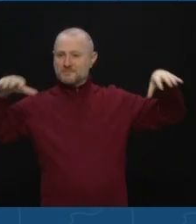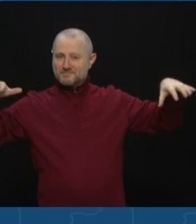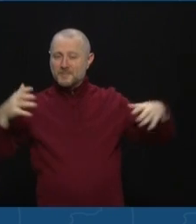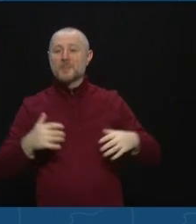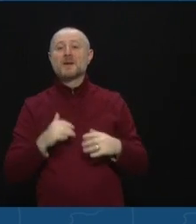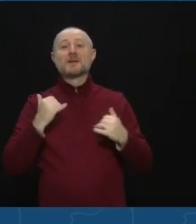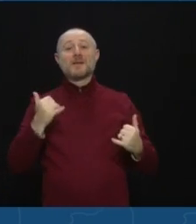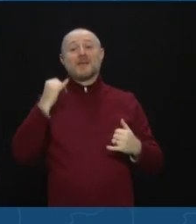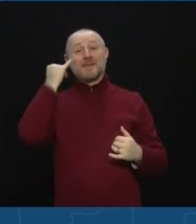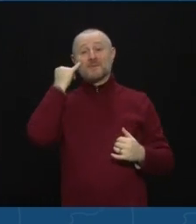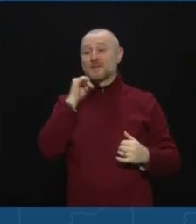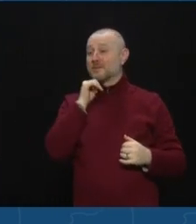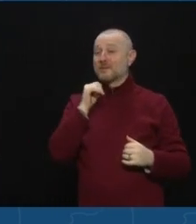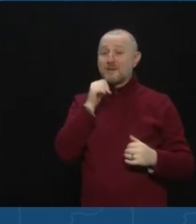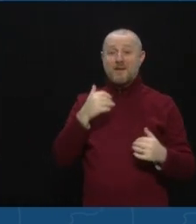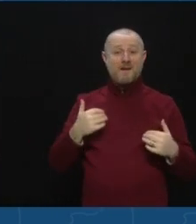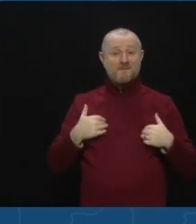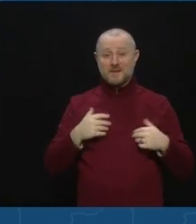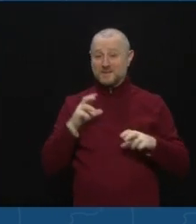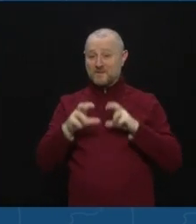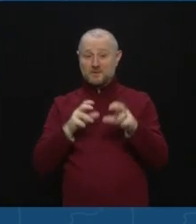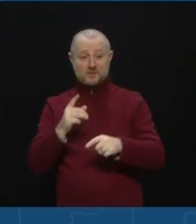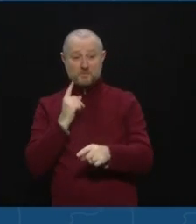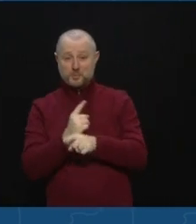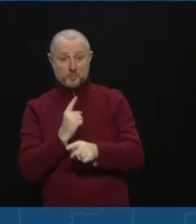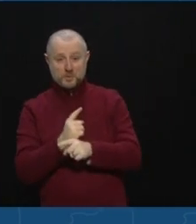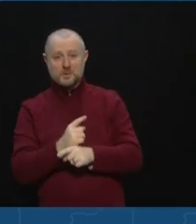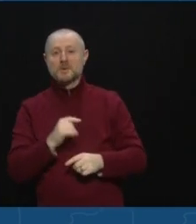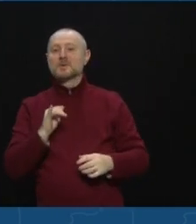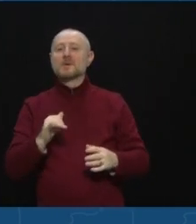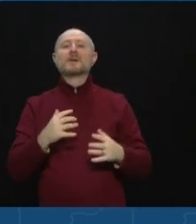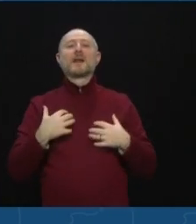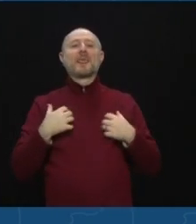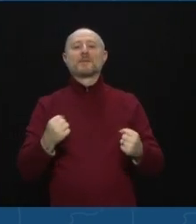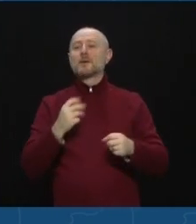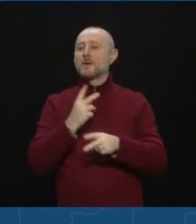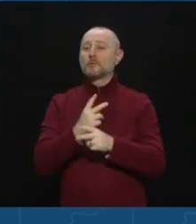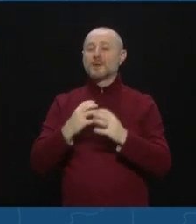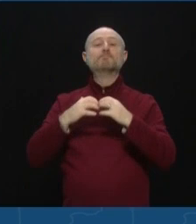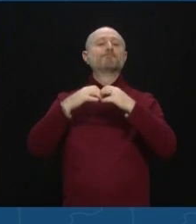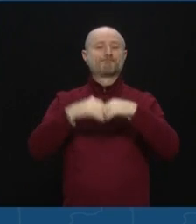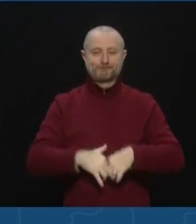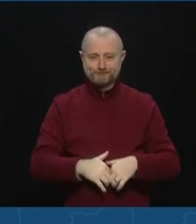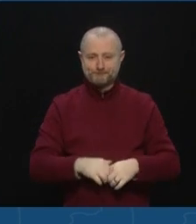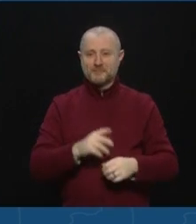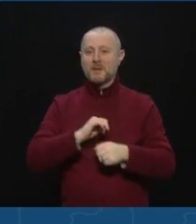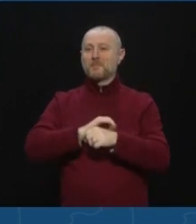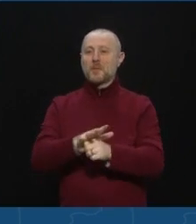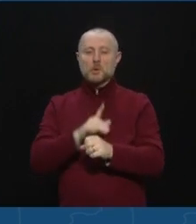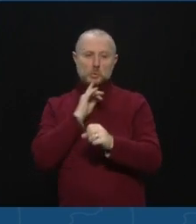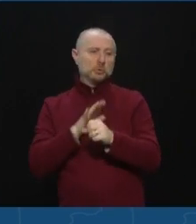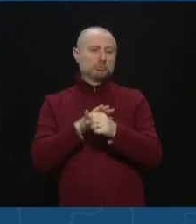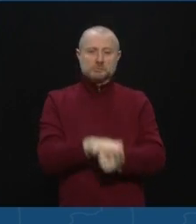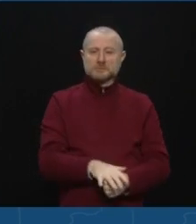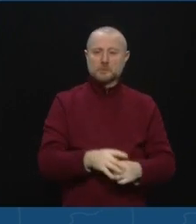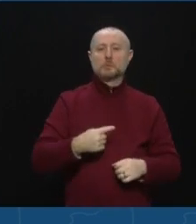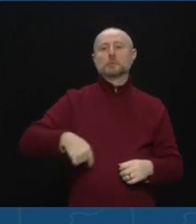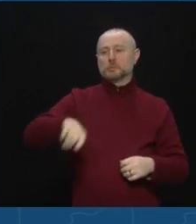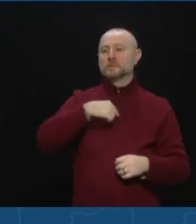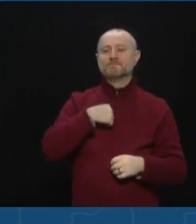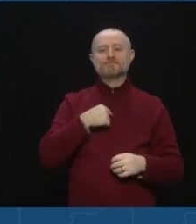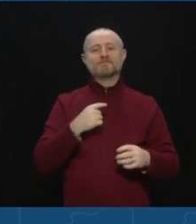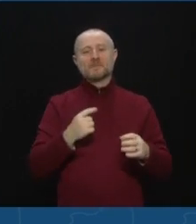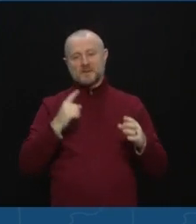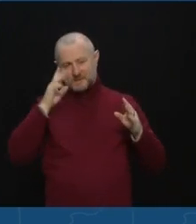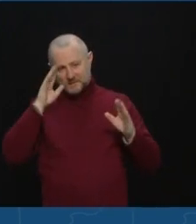healthcare system crumbled under the stress of the pandemic. And that's why we're making up for lost time and positioning the state to